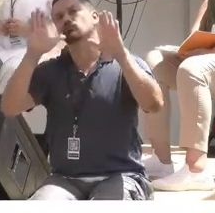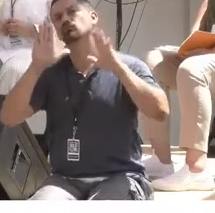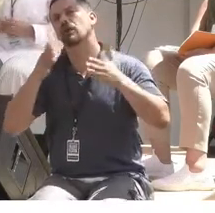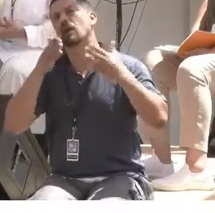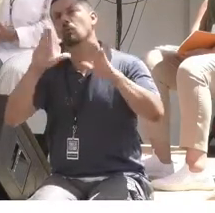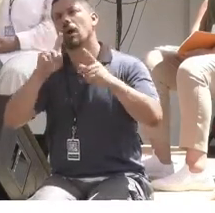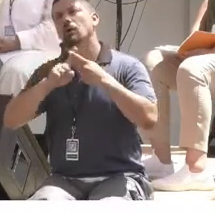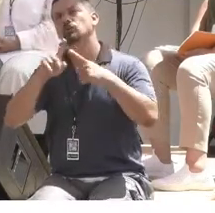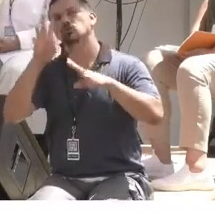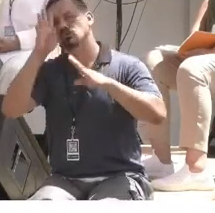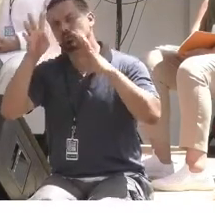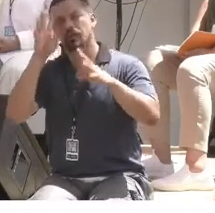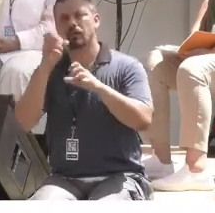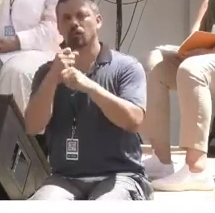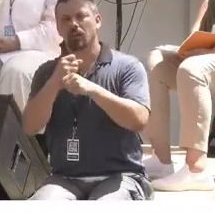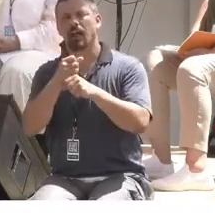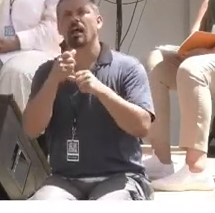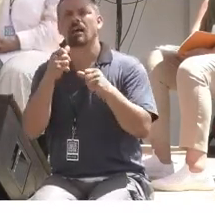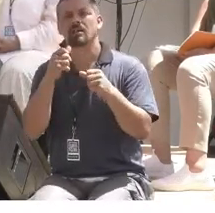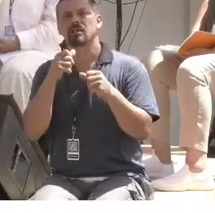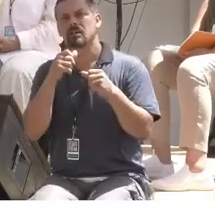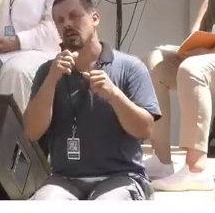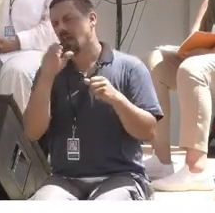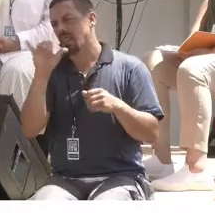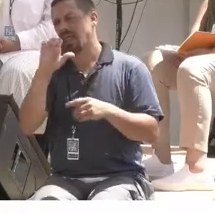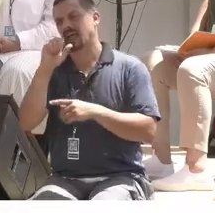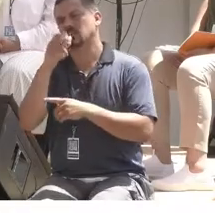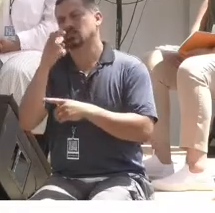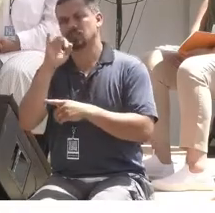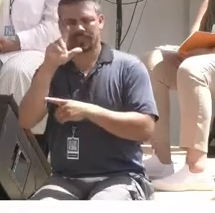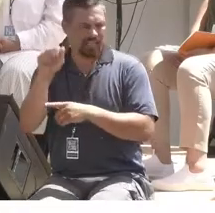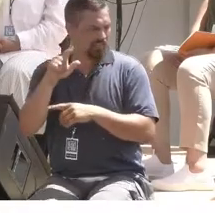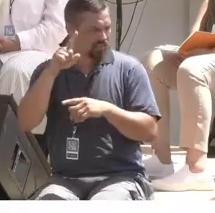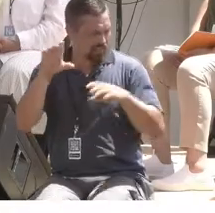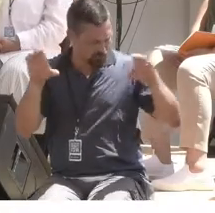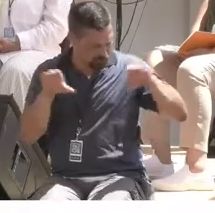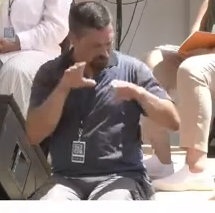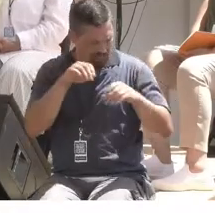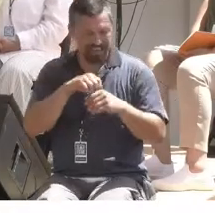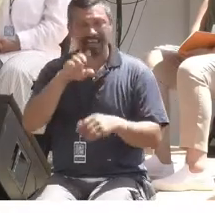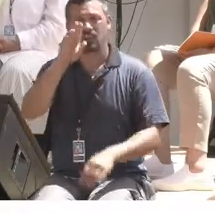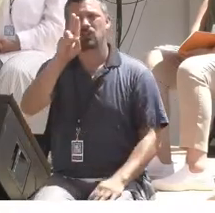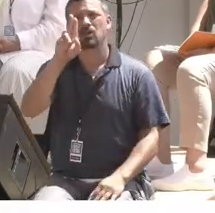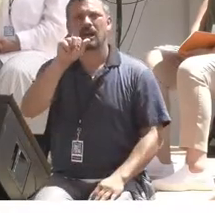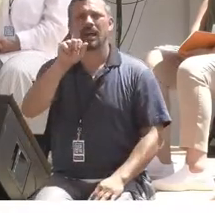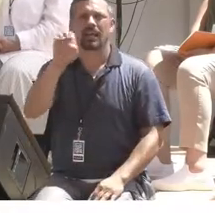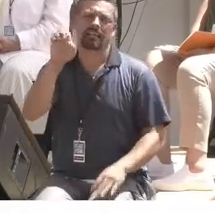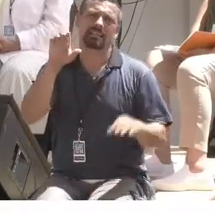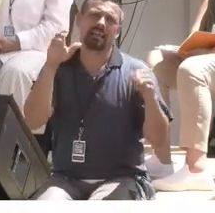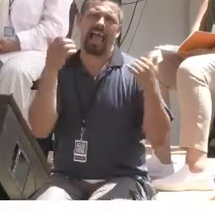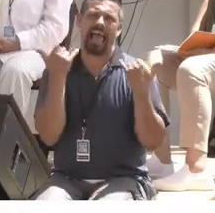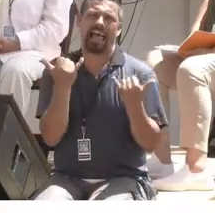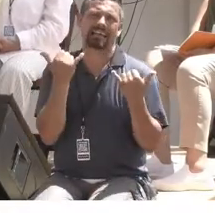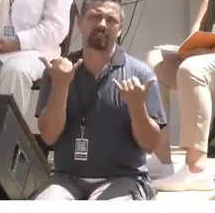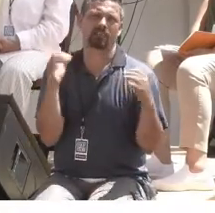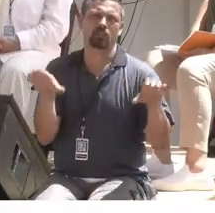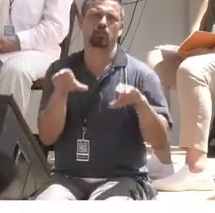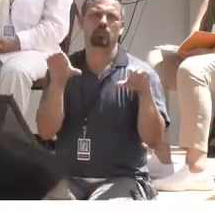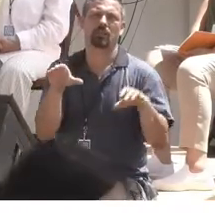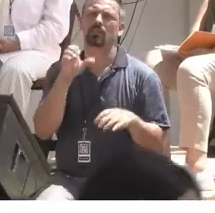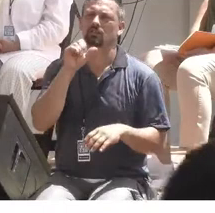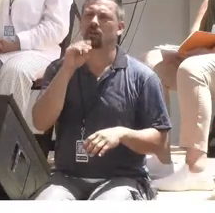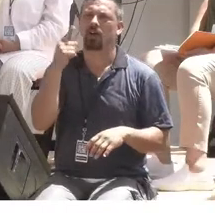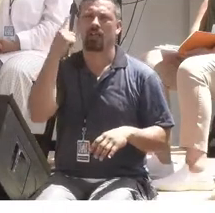customized and created in ways that the Tashkil does, for example, or other that they are doing in the UAE actively. I